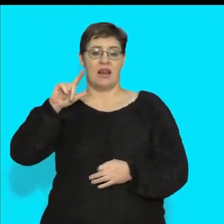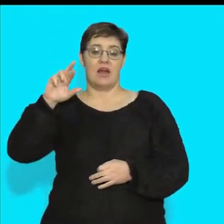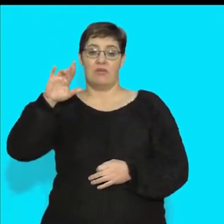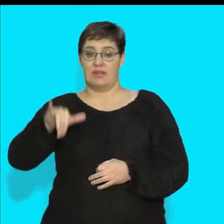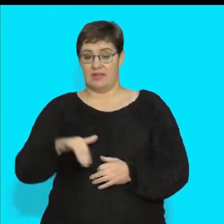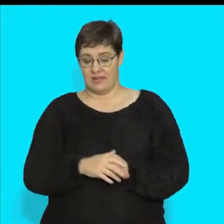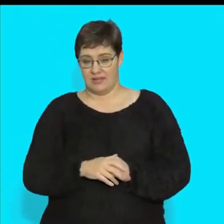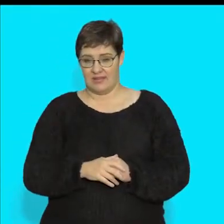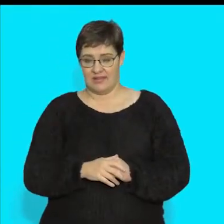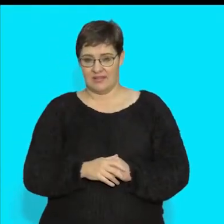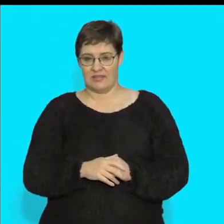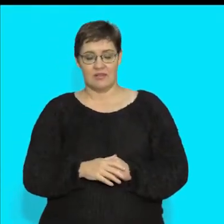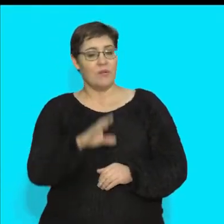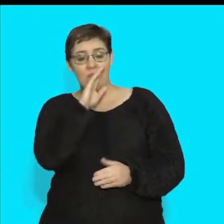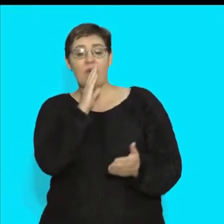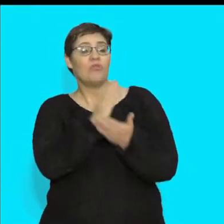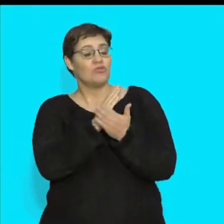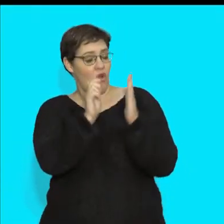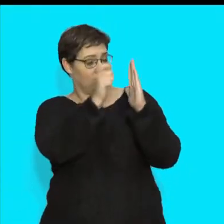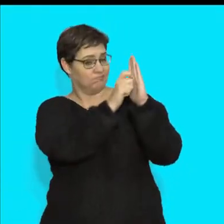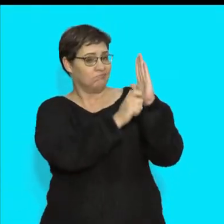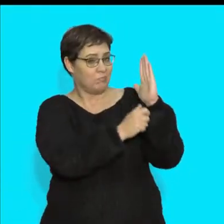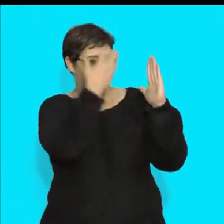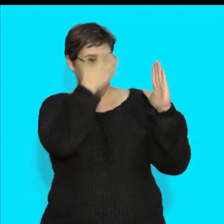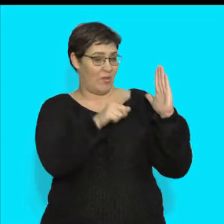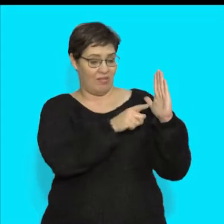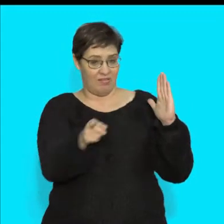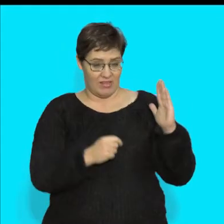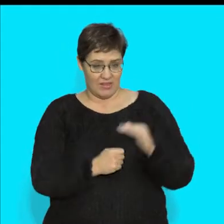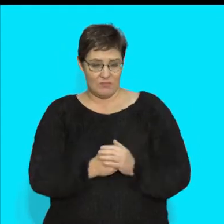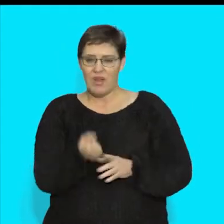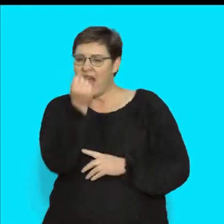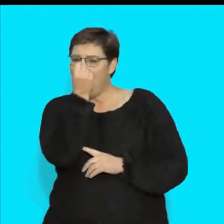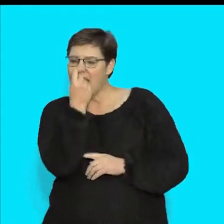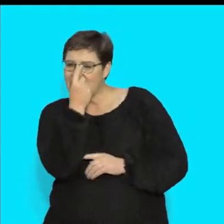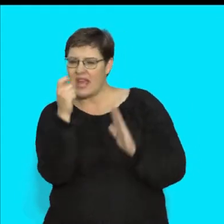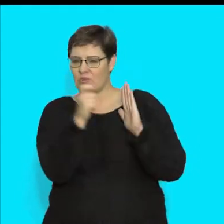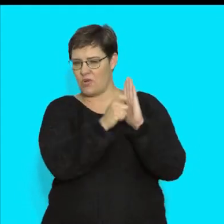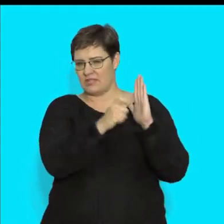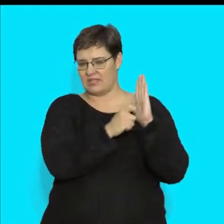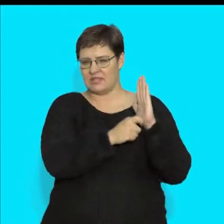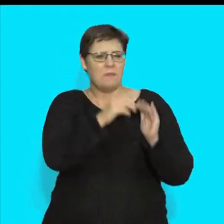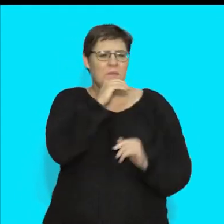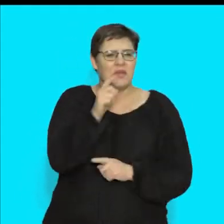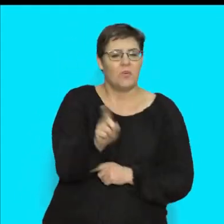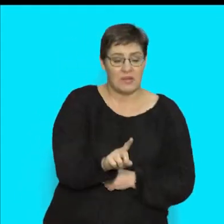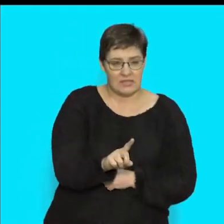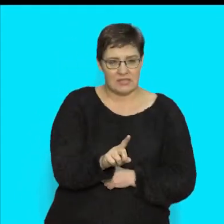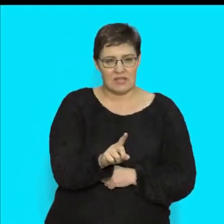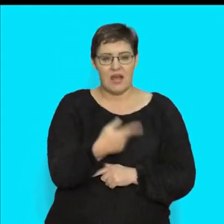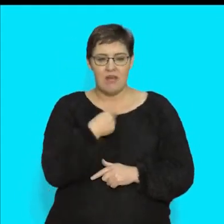Once again, all right, please make sure that you know the terminology, understand the words and their meaning, that you